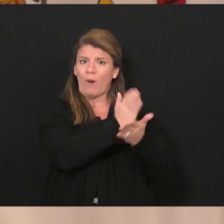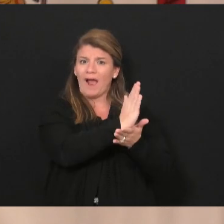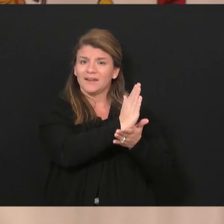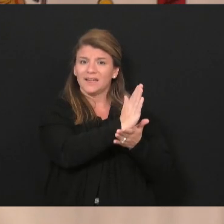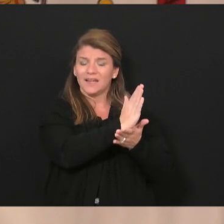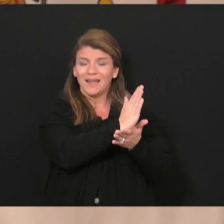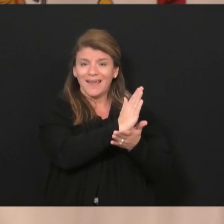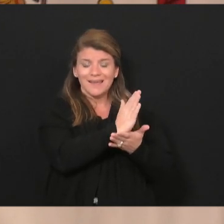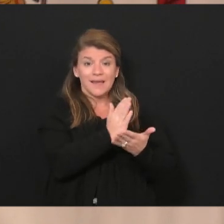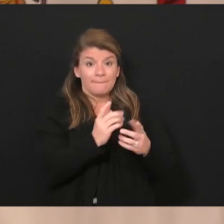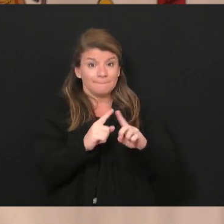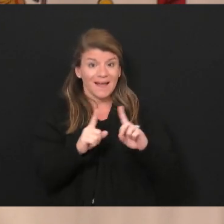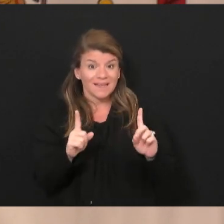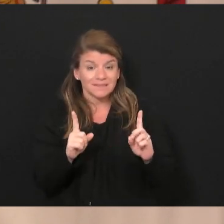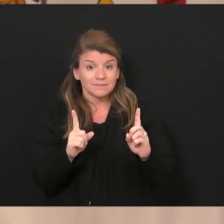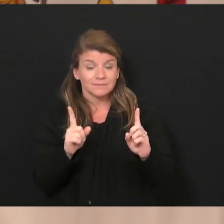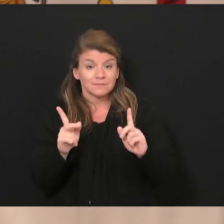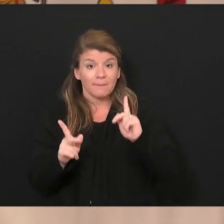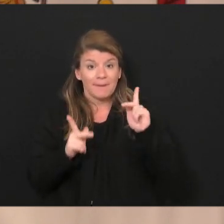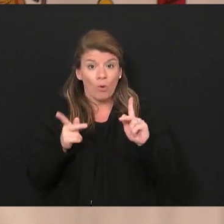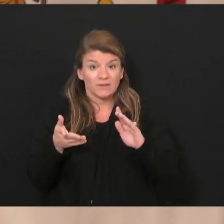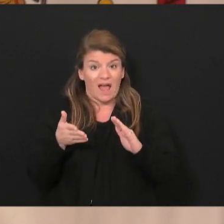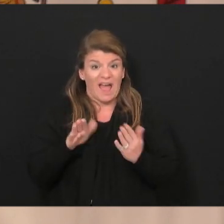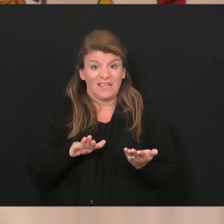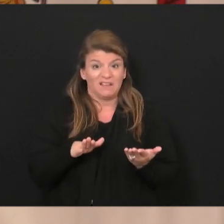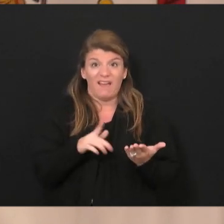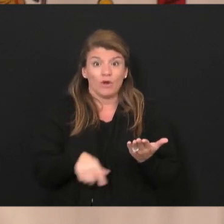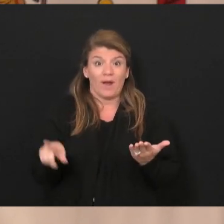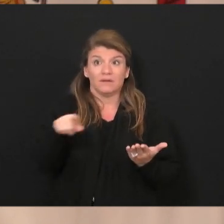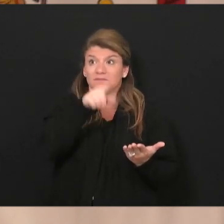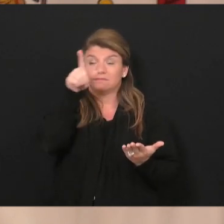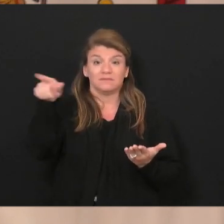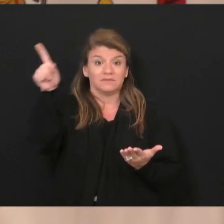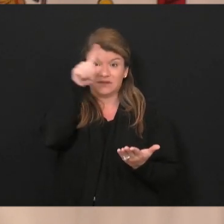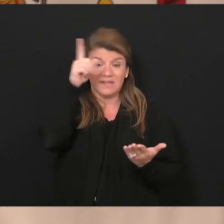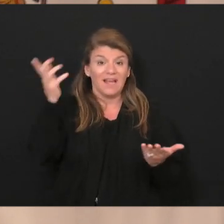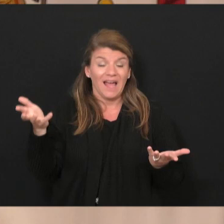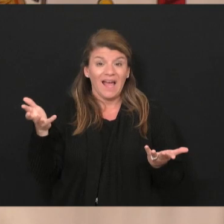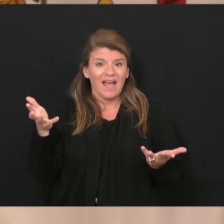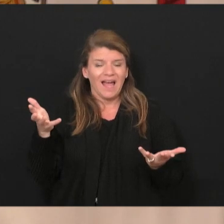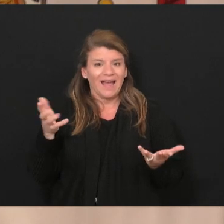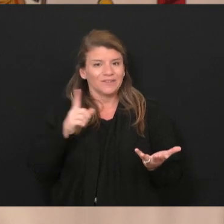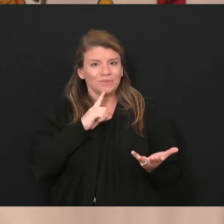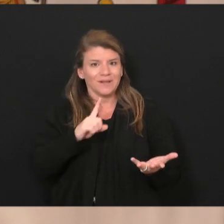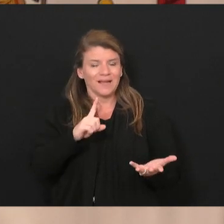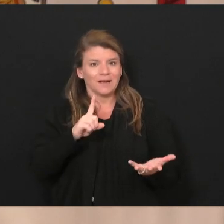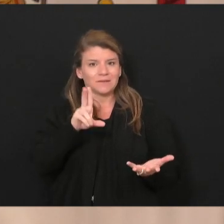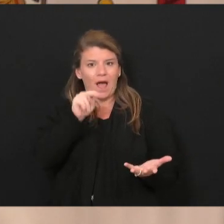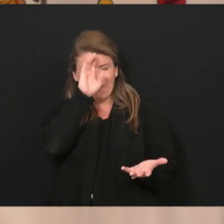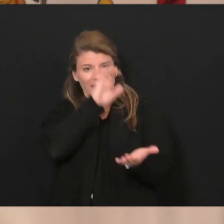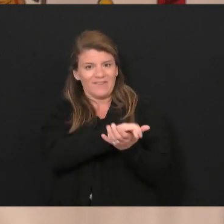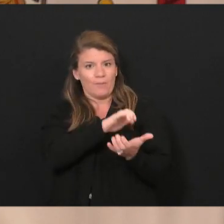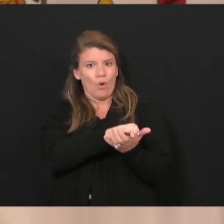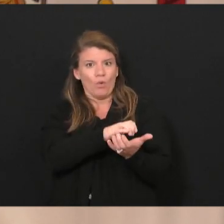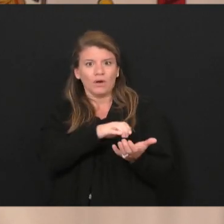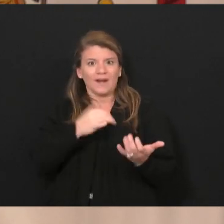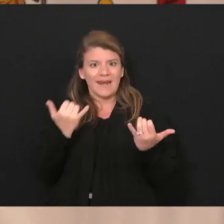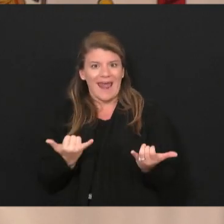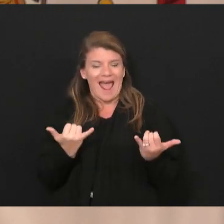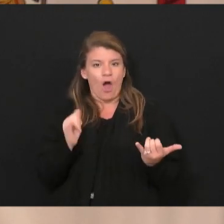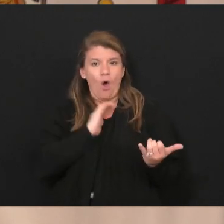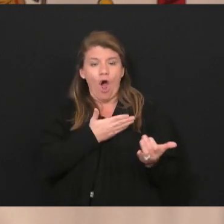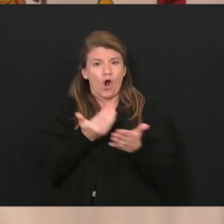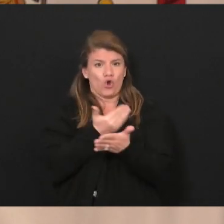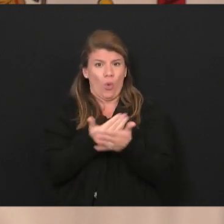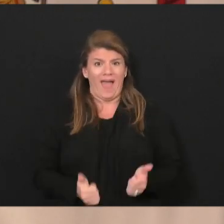people are dying all over this country, right and left, and it's beyond belief what all of us are trying to deal with. We're